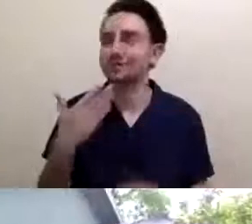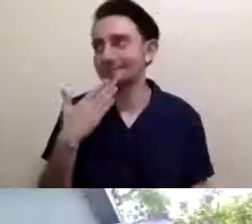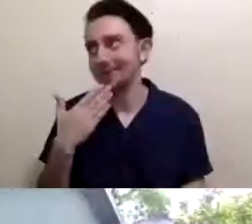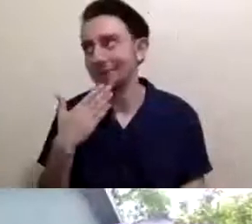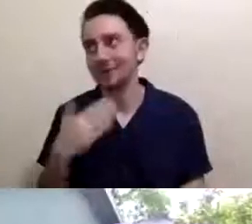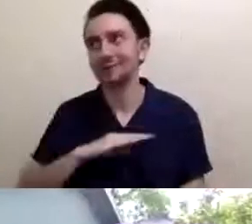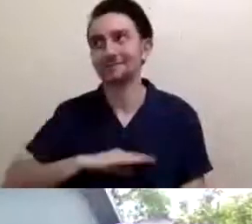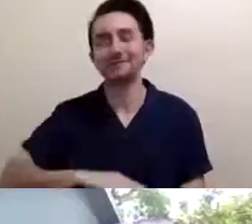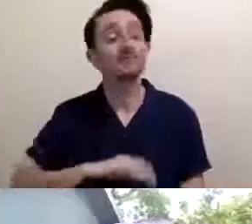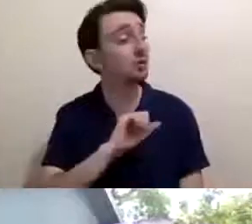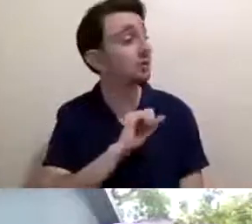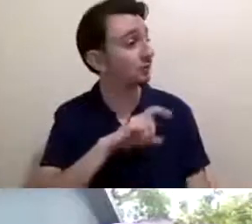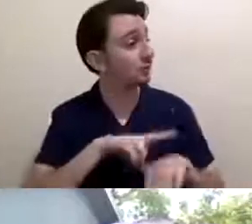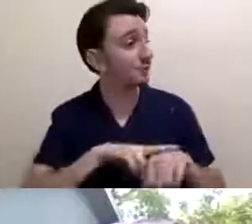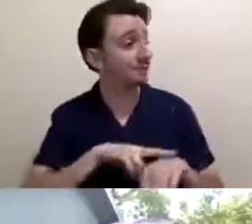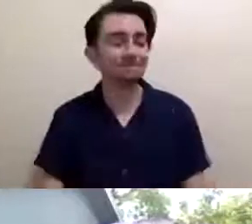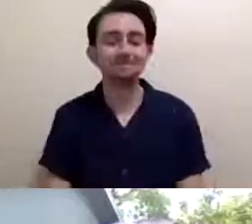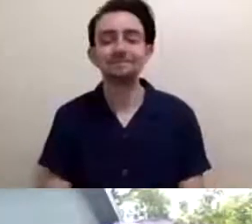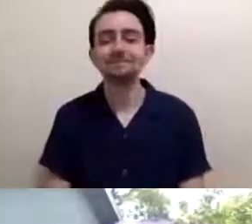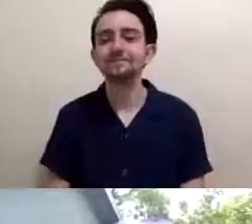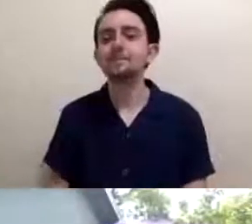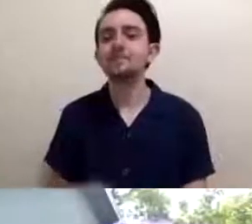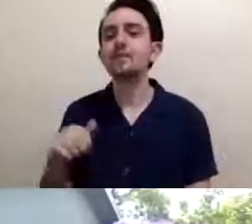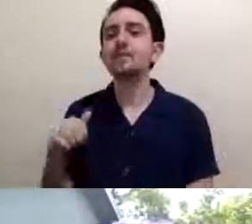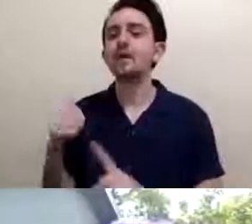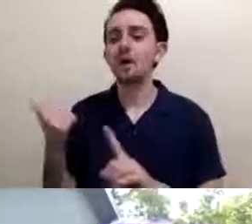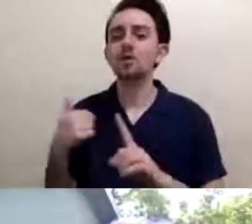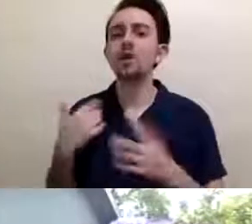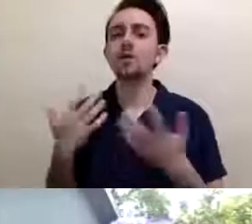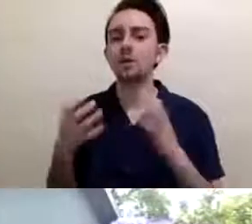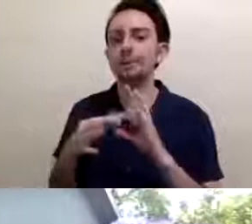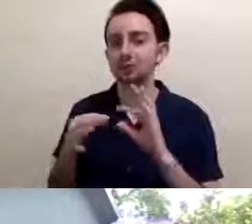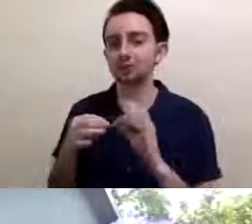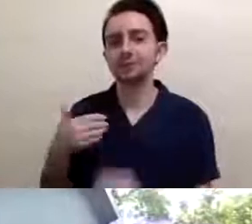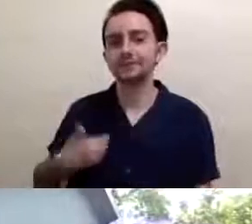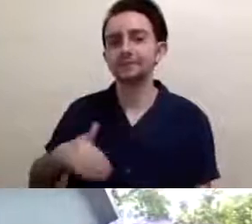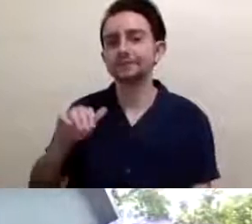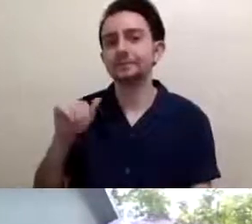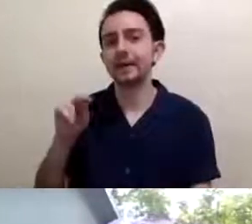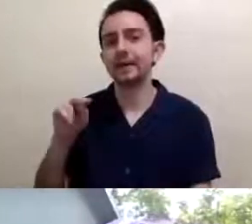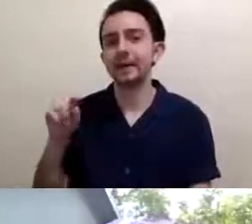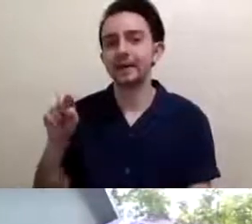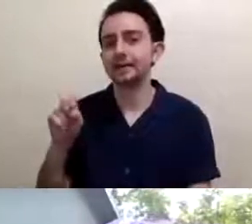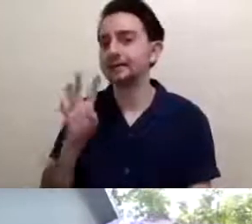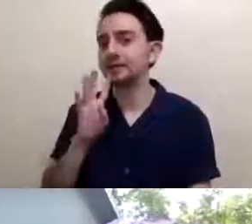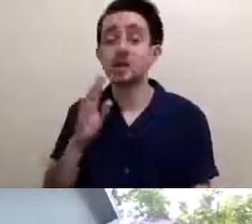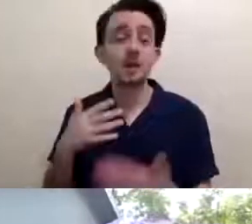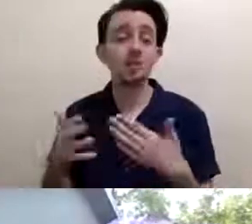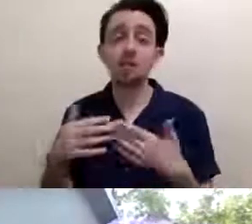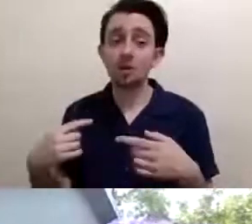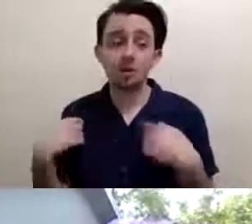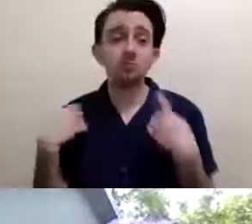Yes, thanks. So one of the other things I wanted to mention, even though we have been in Zoom for